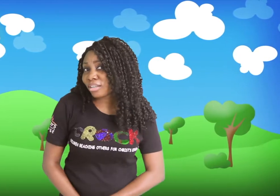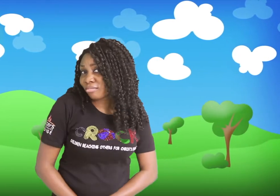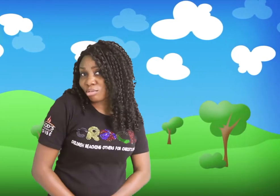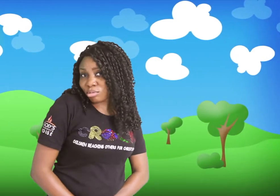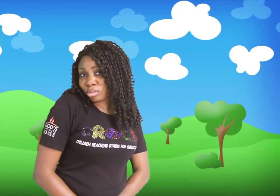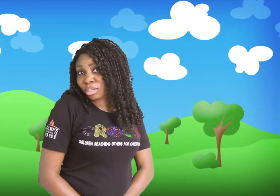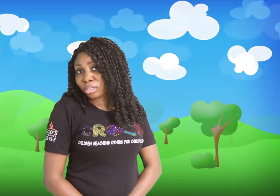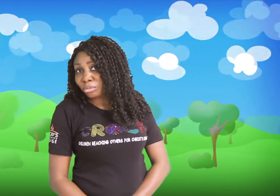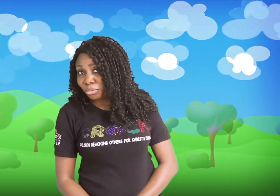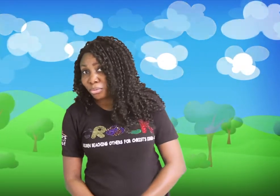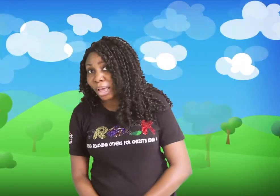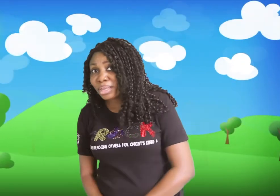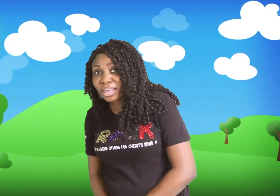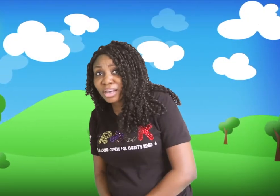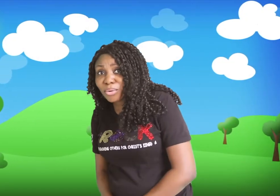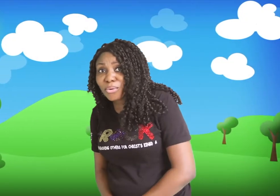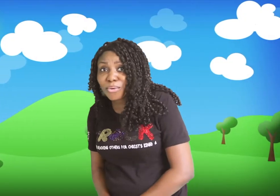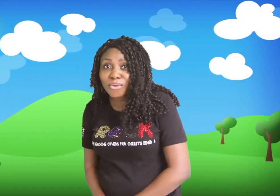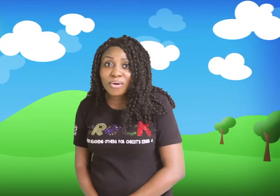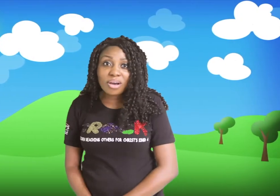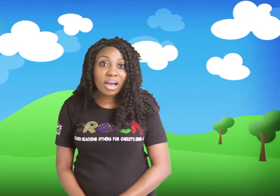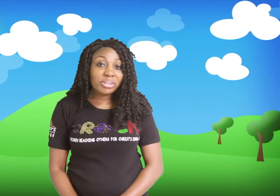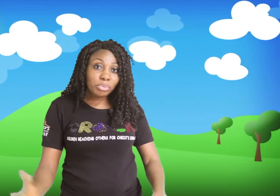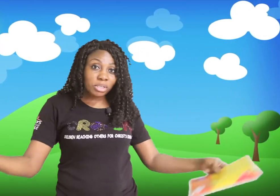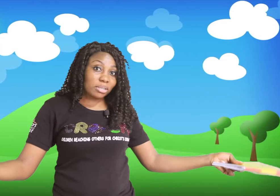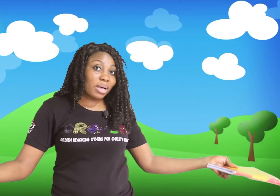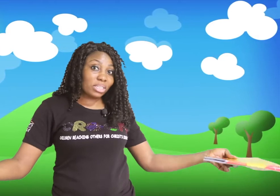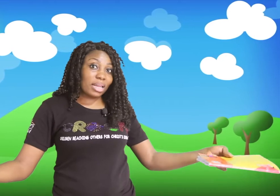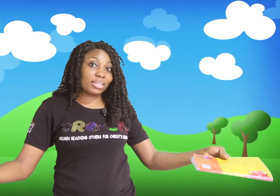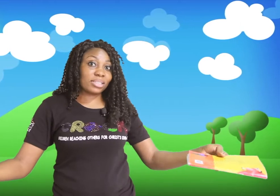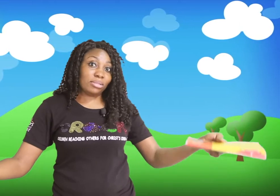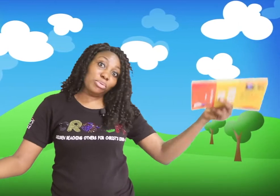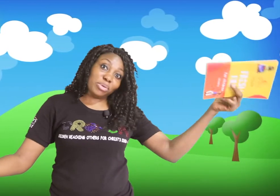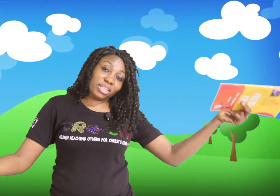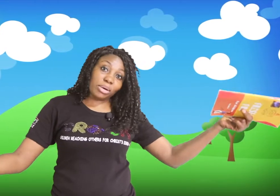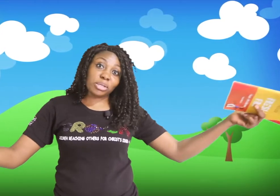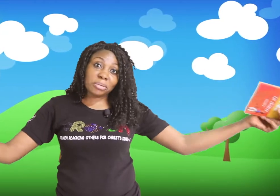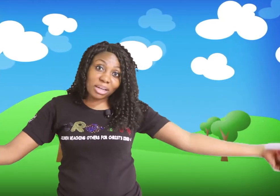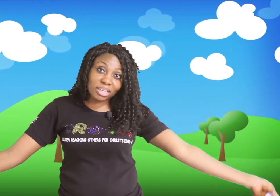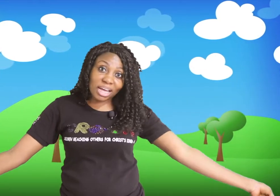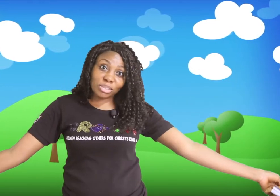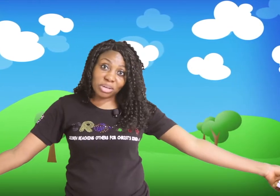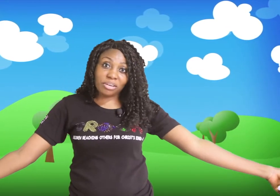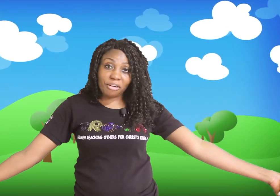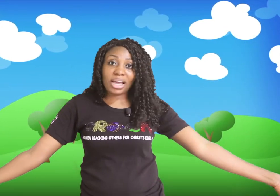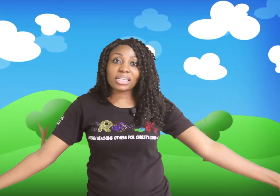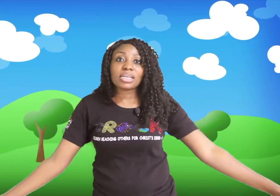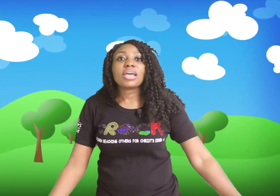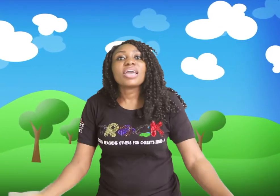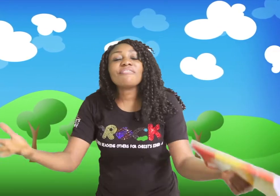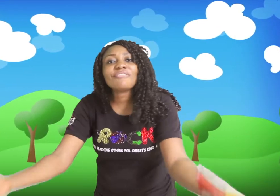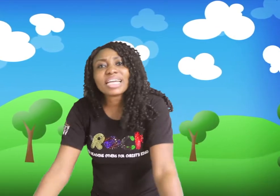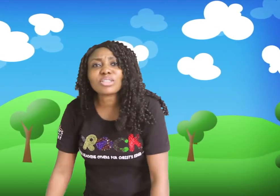today to Sunday school? How many? Who? You know, we talked about it last 2 weeks, and we talked about it last week,